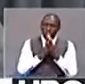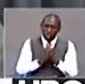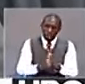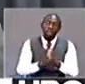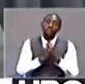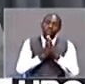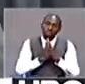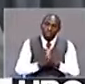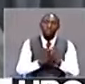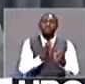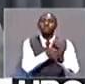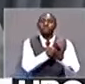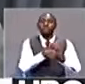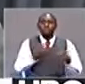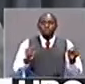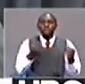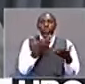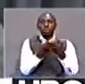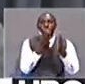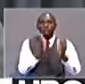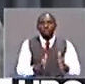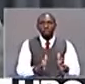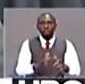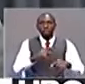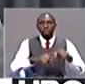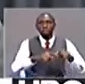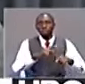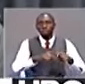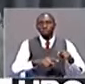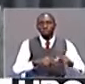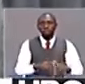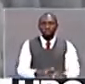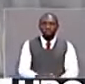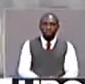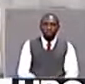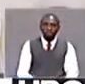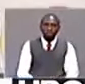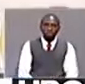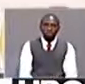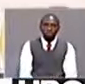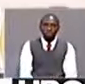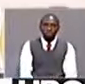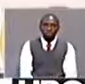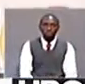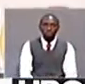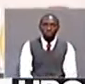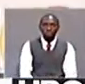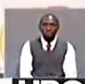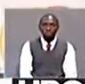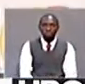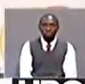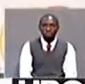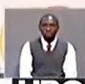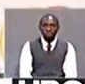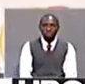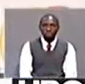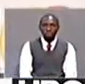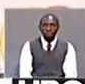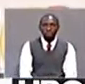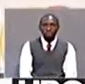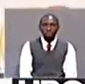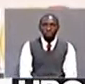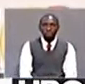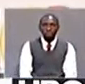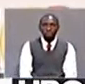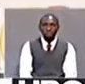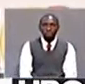the Bishop, the Archbishop. Thank you very much. May his soul rest in peace. Thank you, Honorable Sabagara. Then,